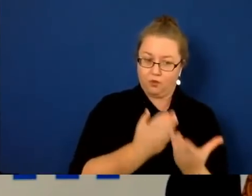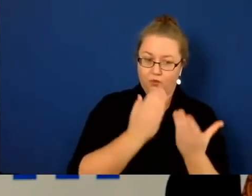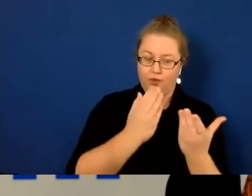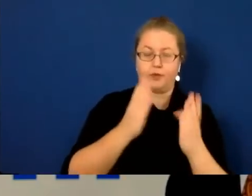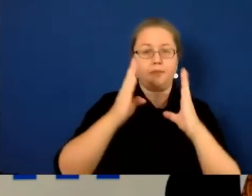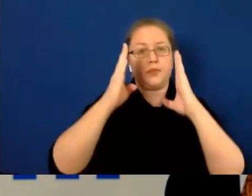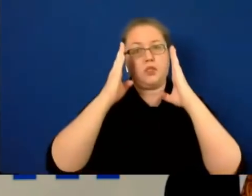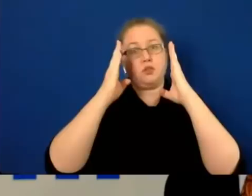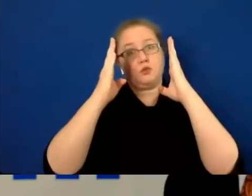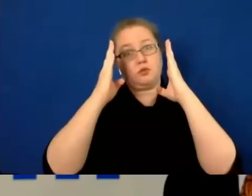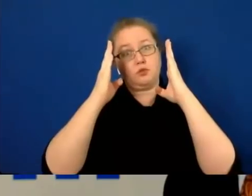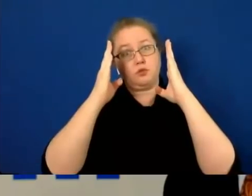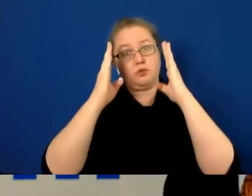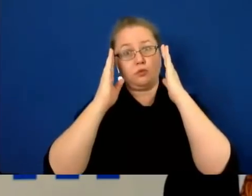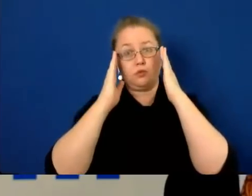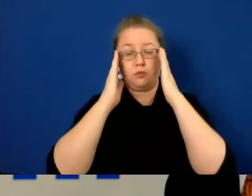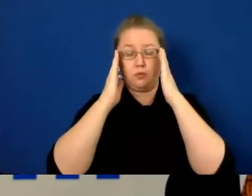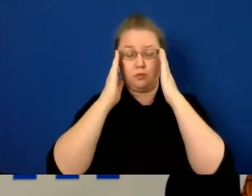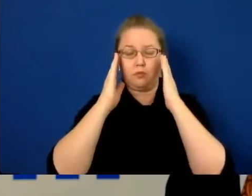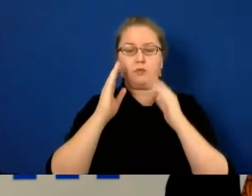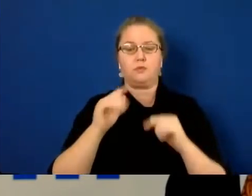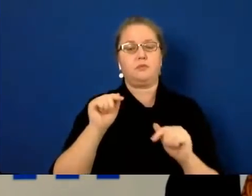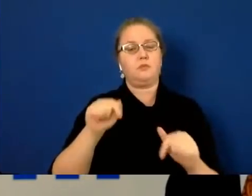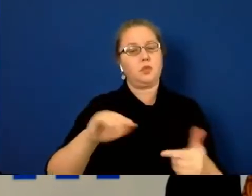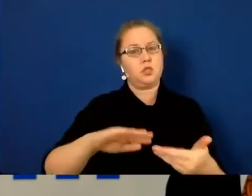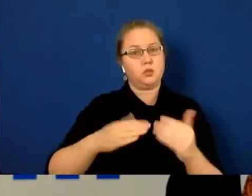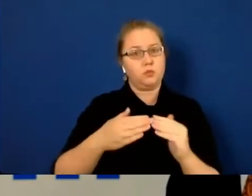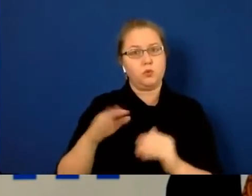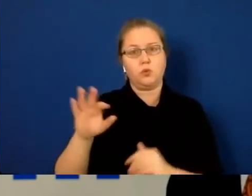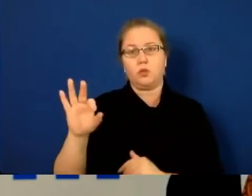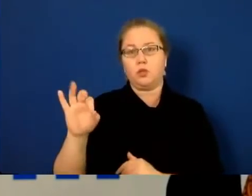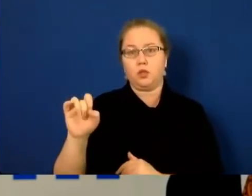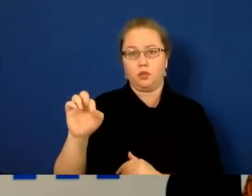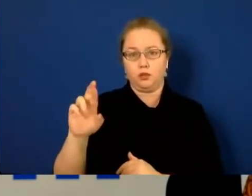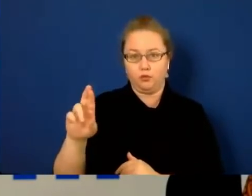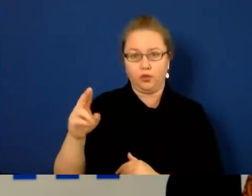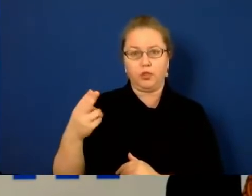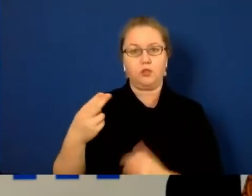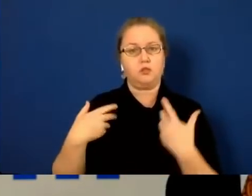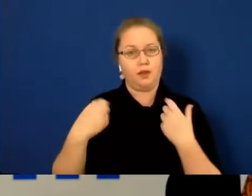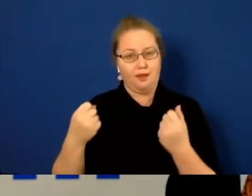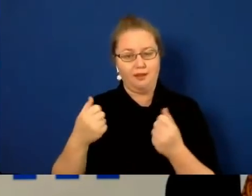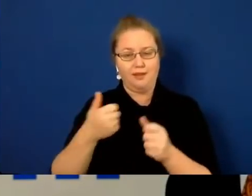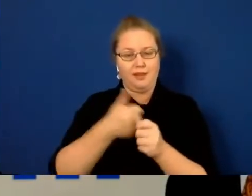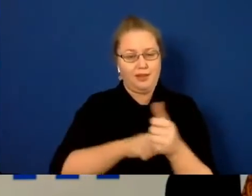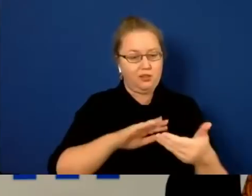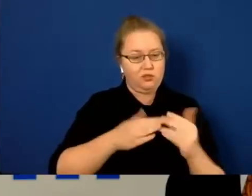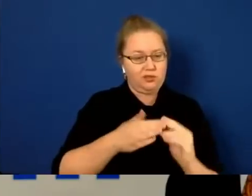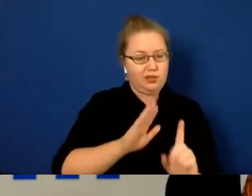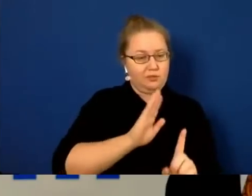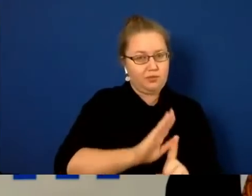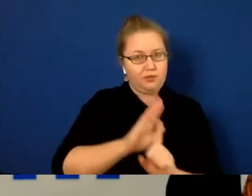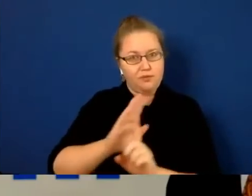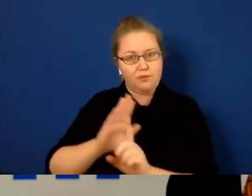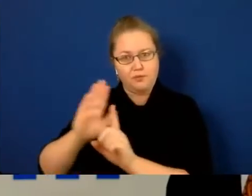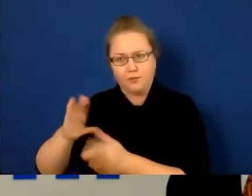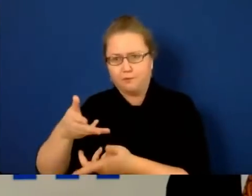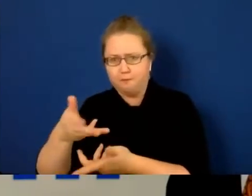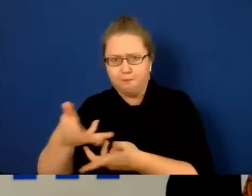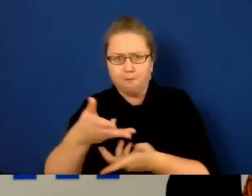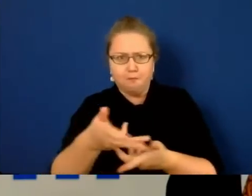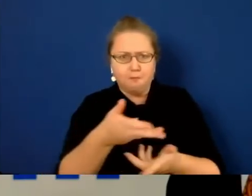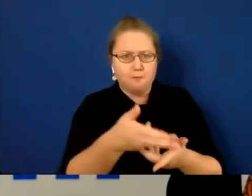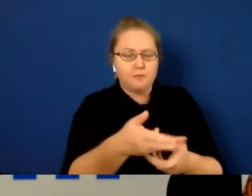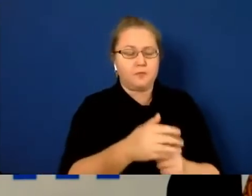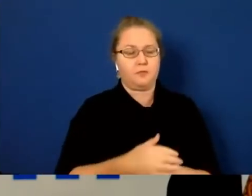transmission in some communities more than others. And it's not limited to the Fraser Valley, but it is certainly in the last